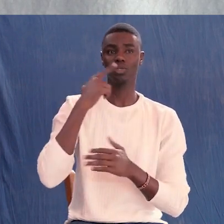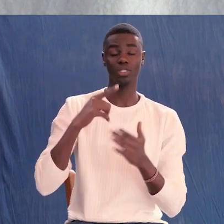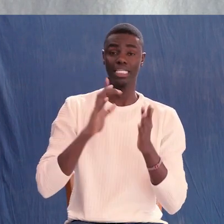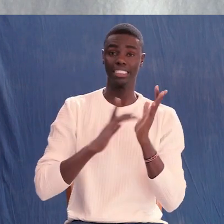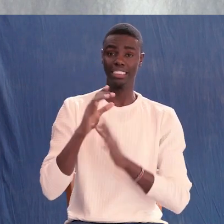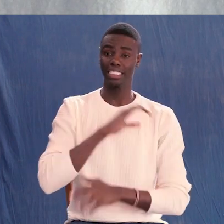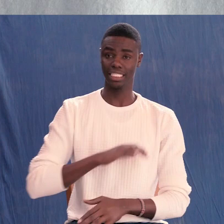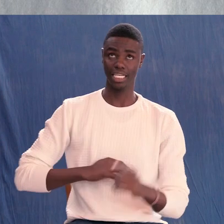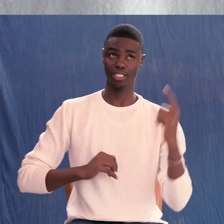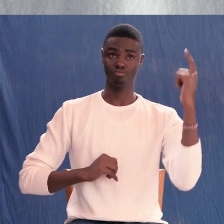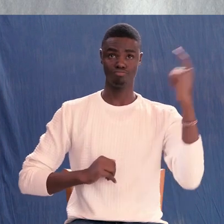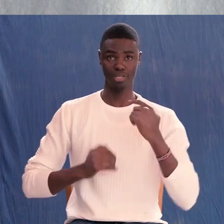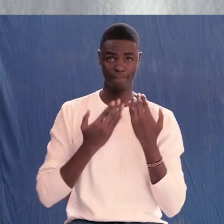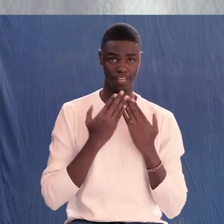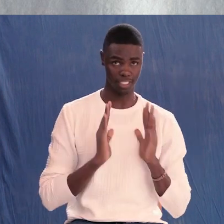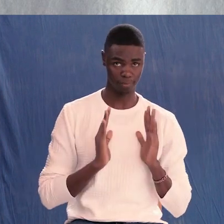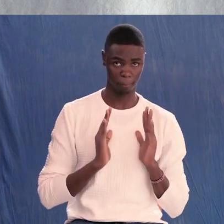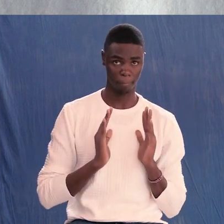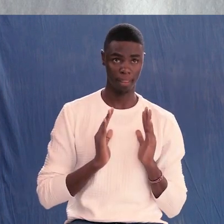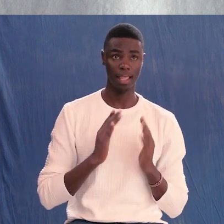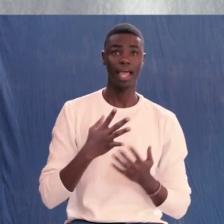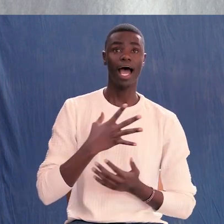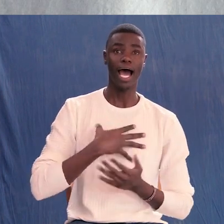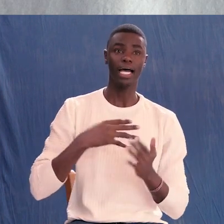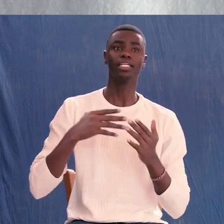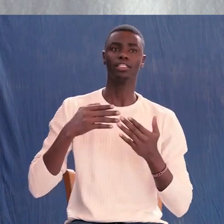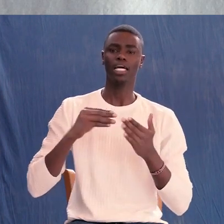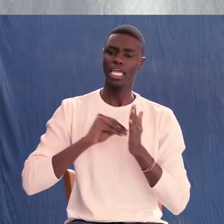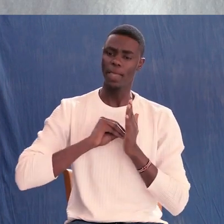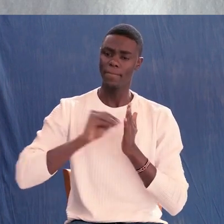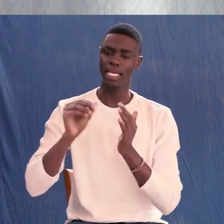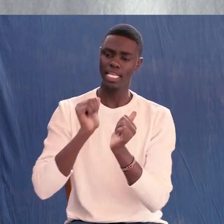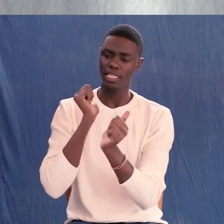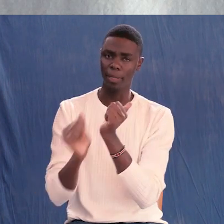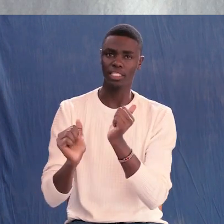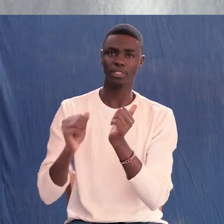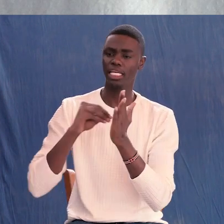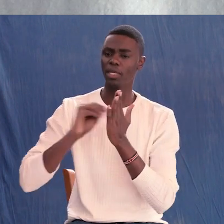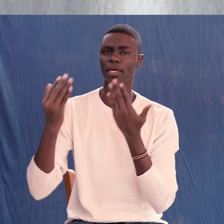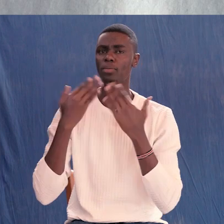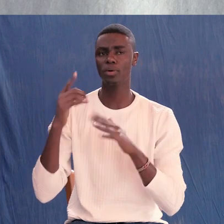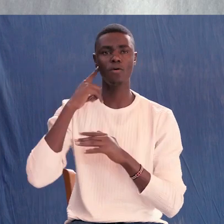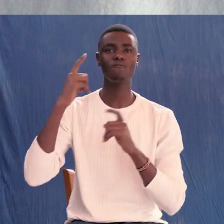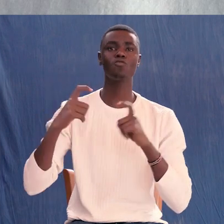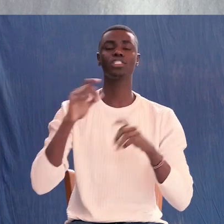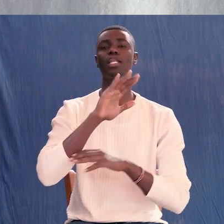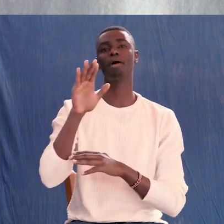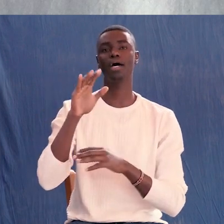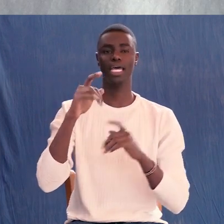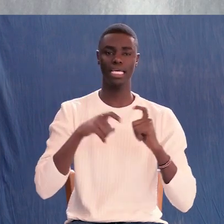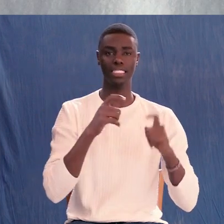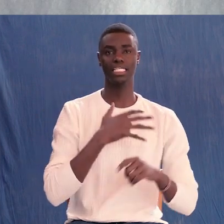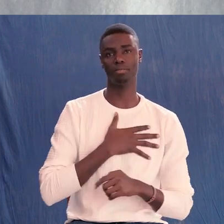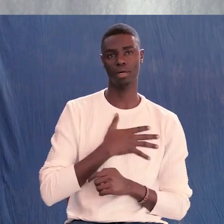came and he paid the penalty, he paid the price for your sin and mine,